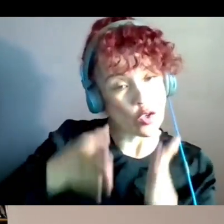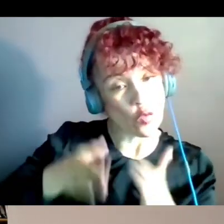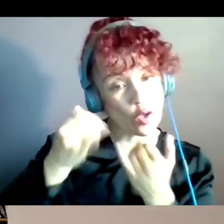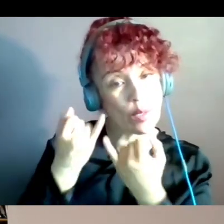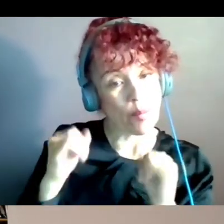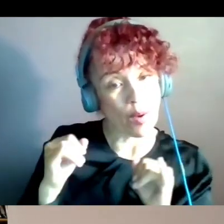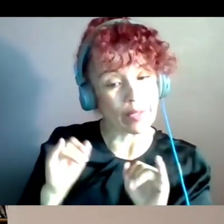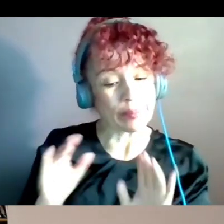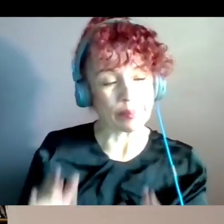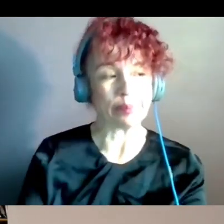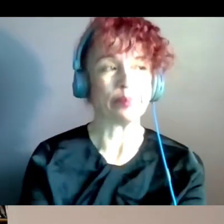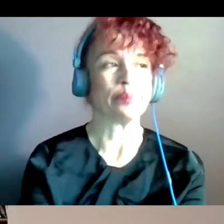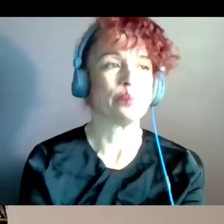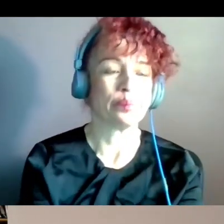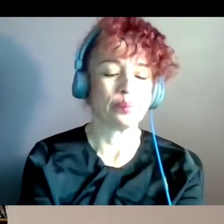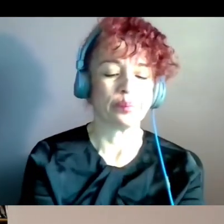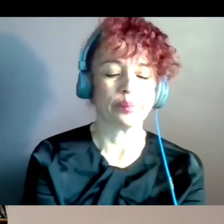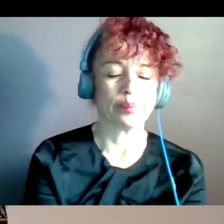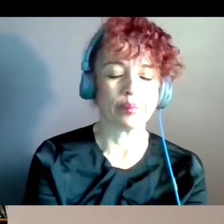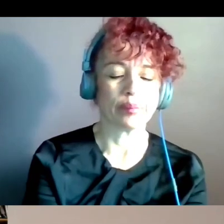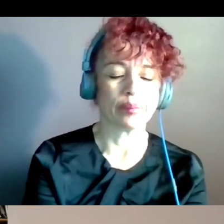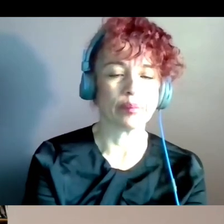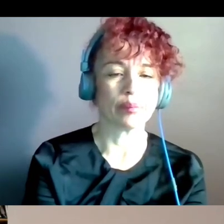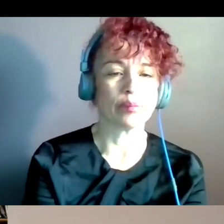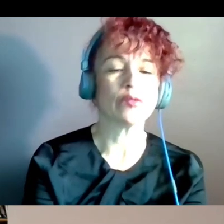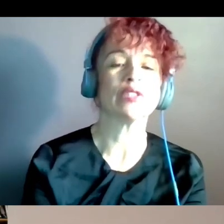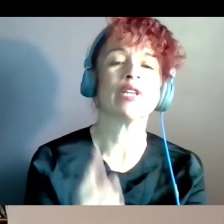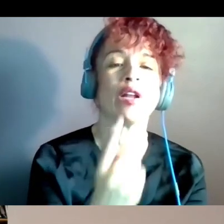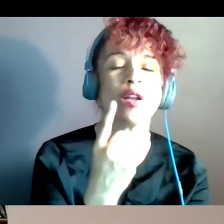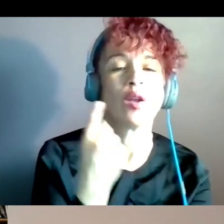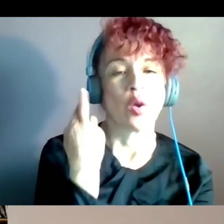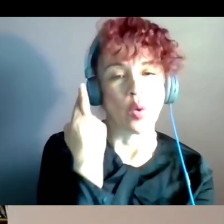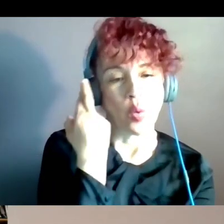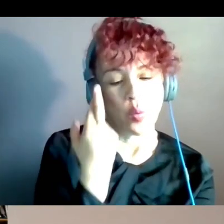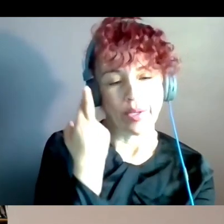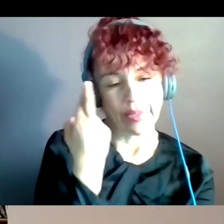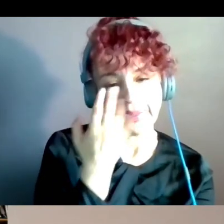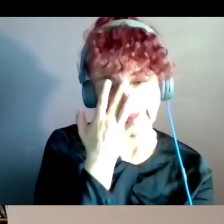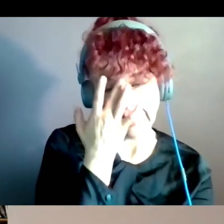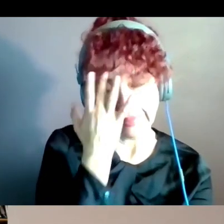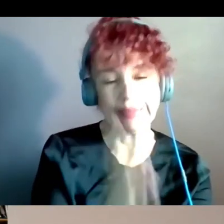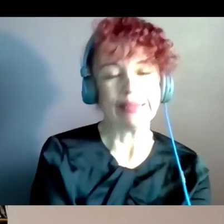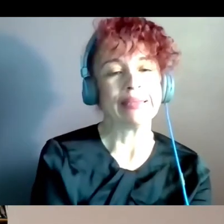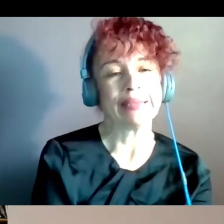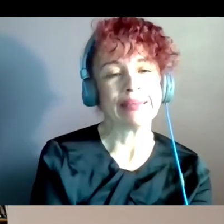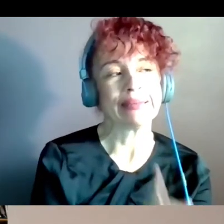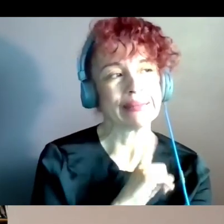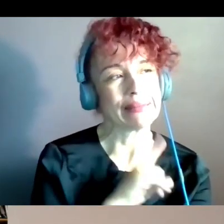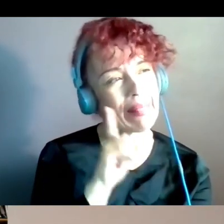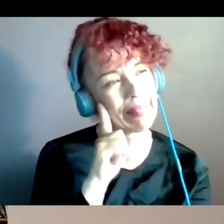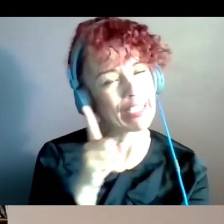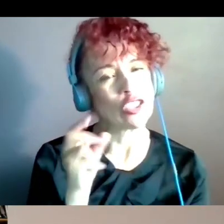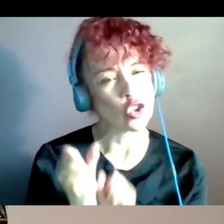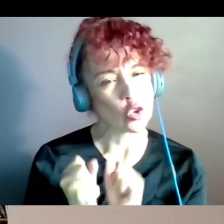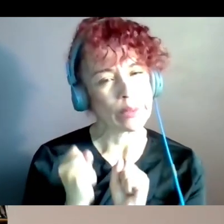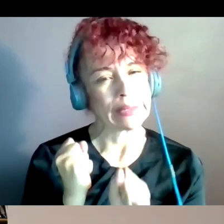party. Mm. Mm. And I only recently, actually, I think this year I finished